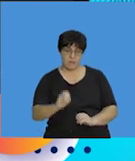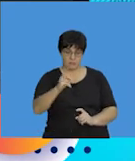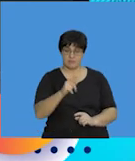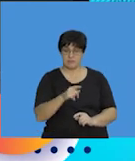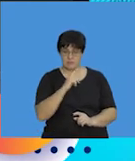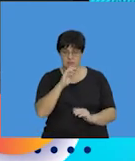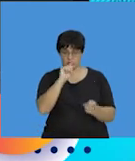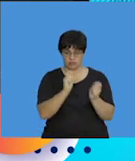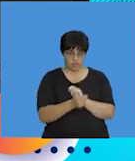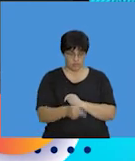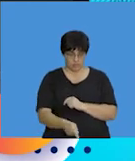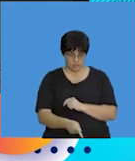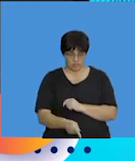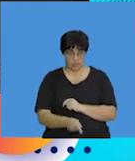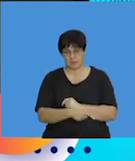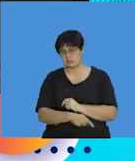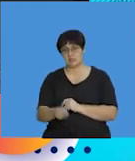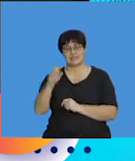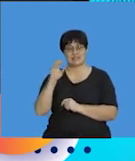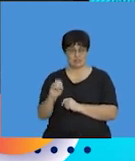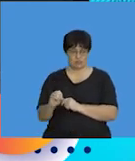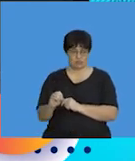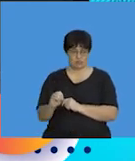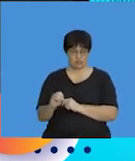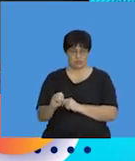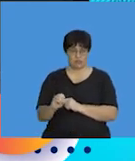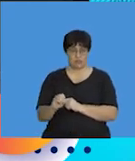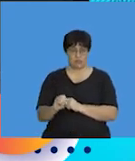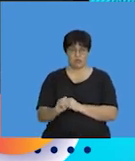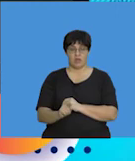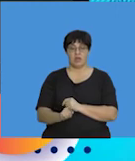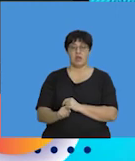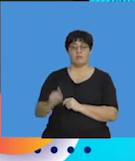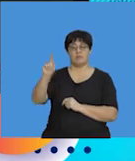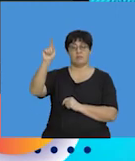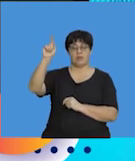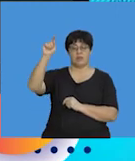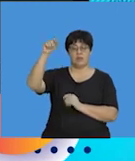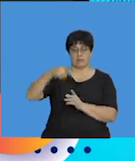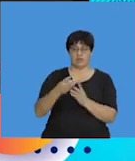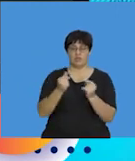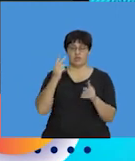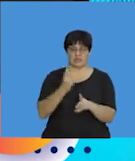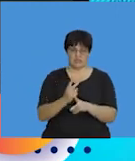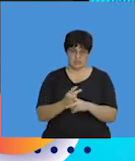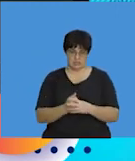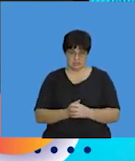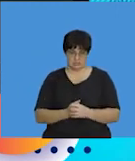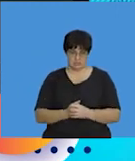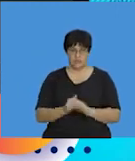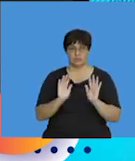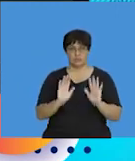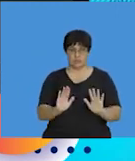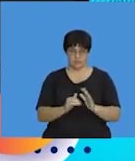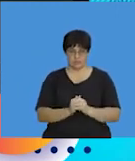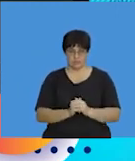velocity shows me that it's changing direction. It's got to go to 0 because it's got to go up to the top of its motion, then it comes back